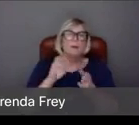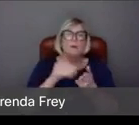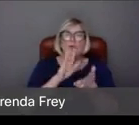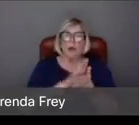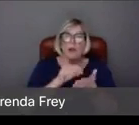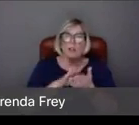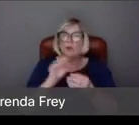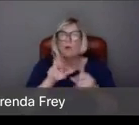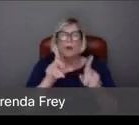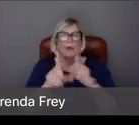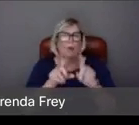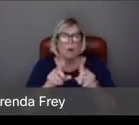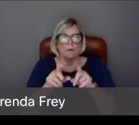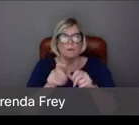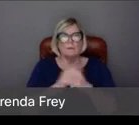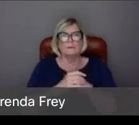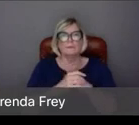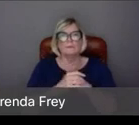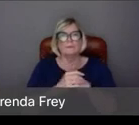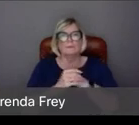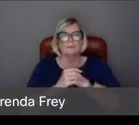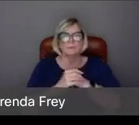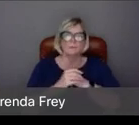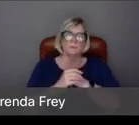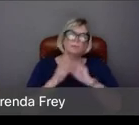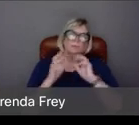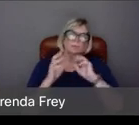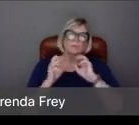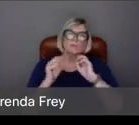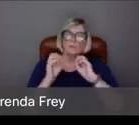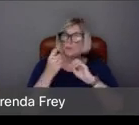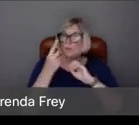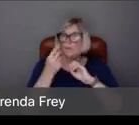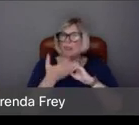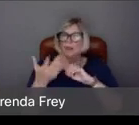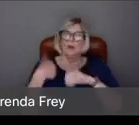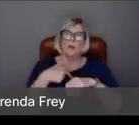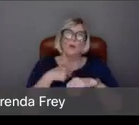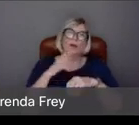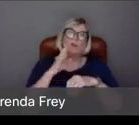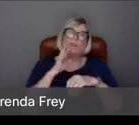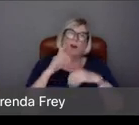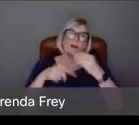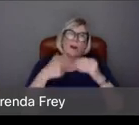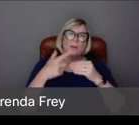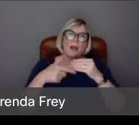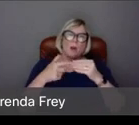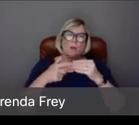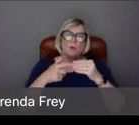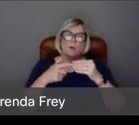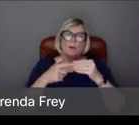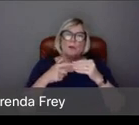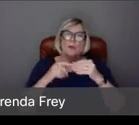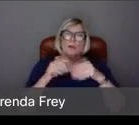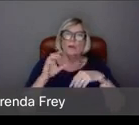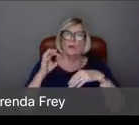these just a little bit. So one of the things when we're talking about the